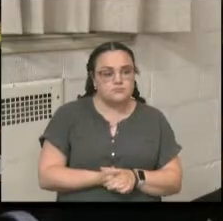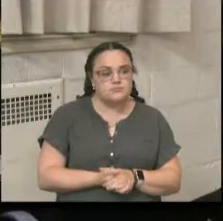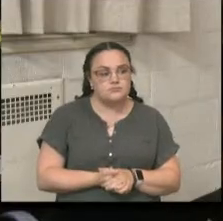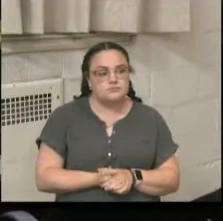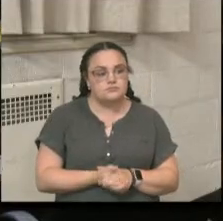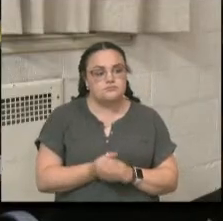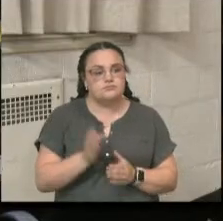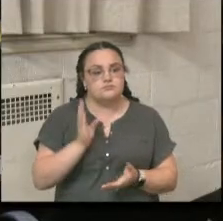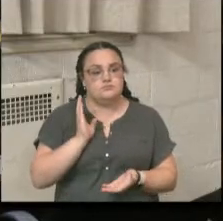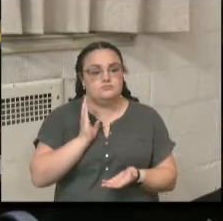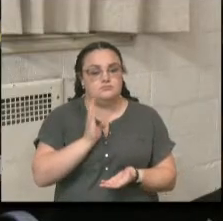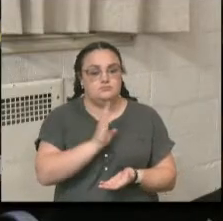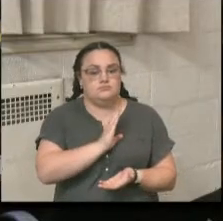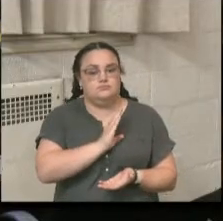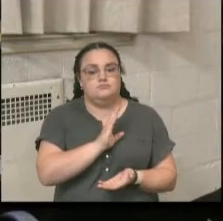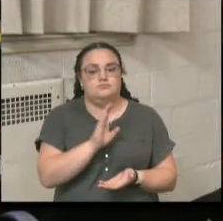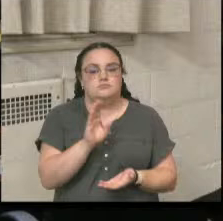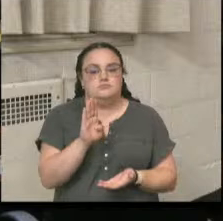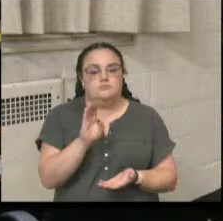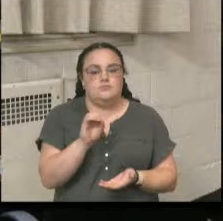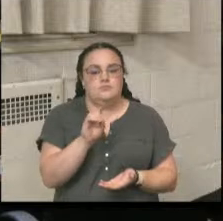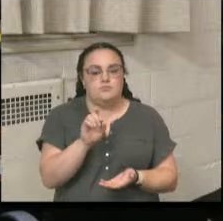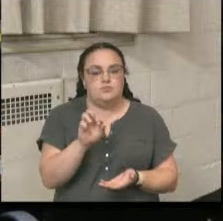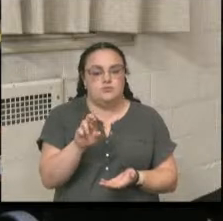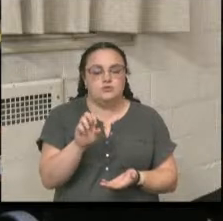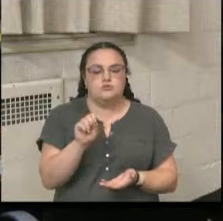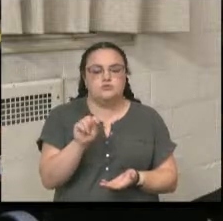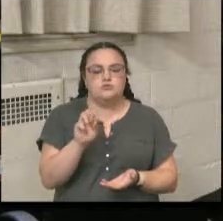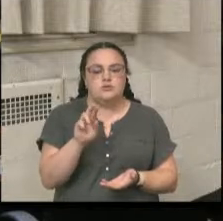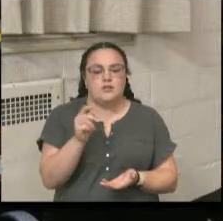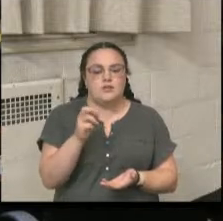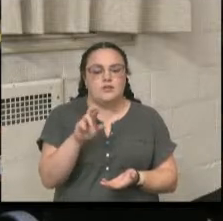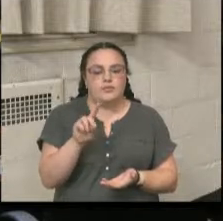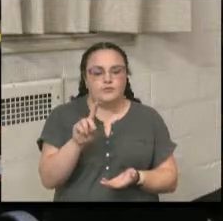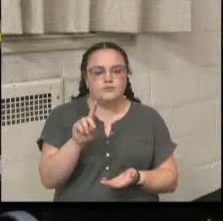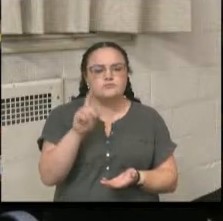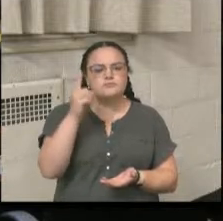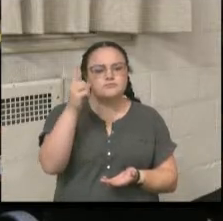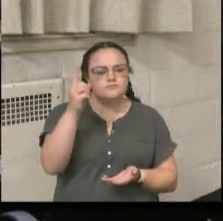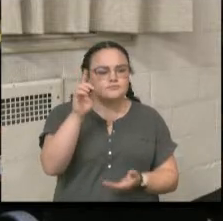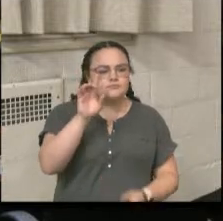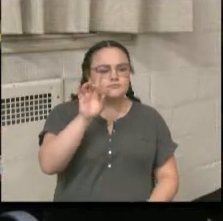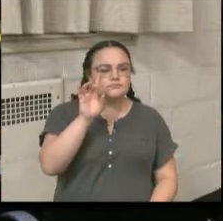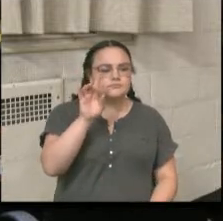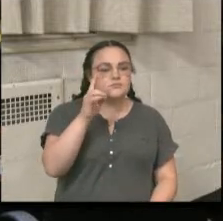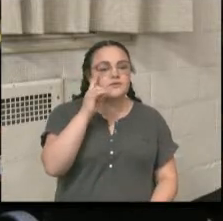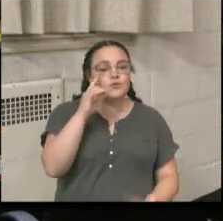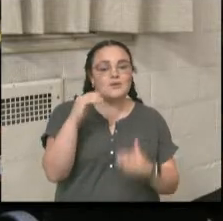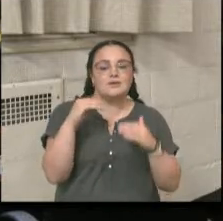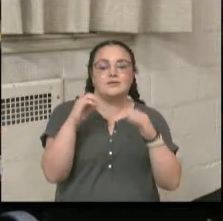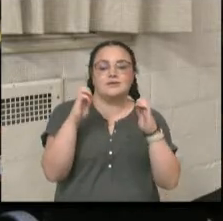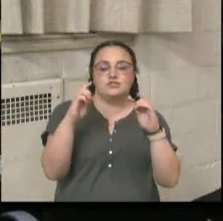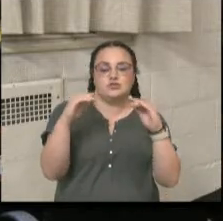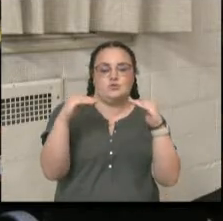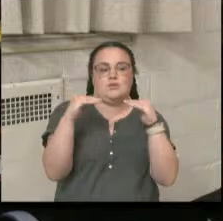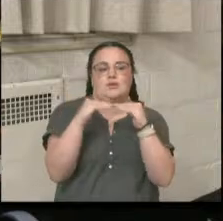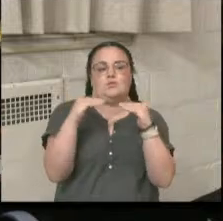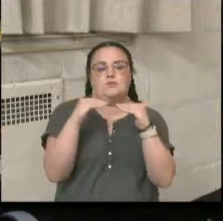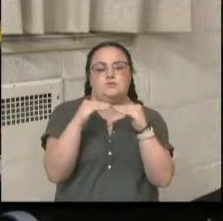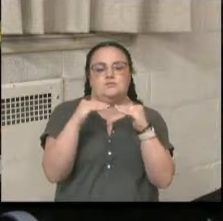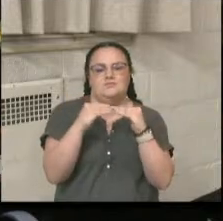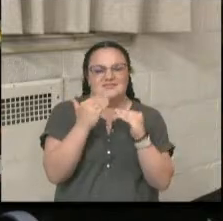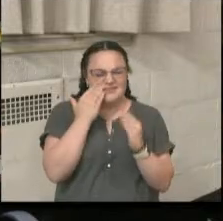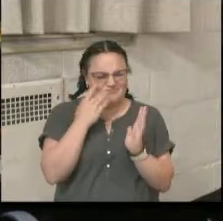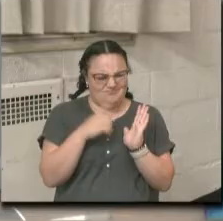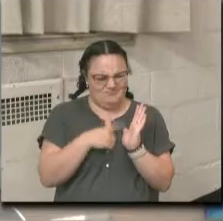Board Member Boozer Strother. Yeah, thank you. I want to speak to 8.4, educational equity. And I know sometimes